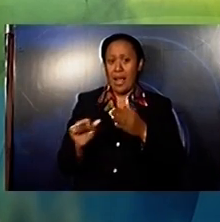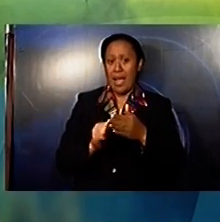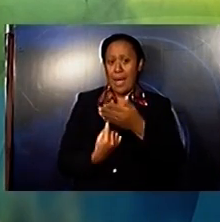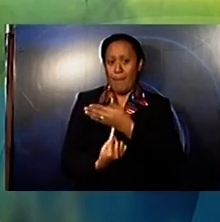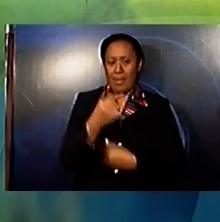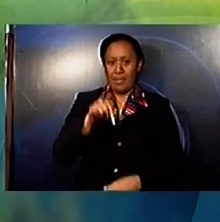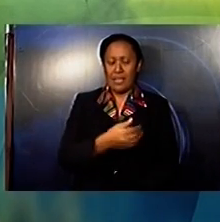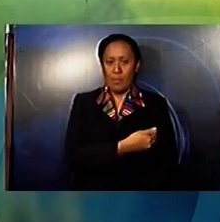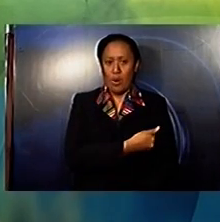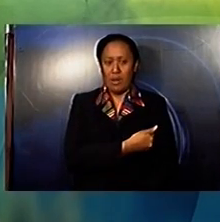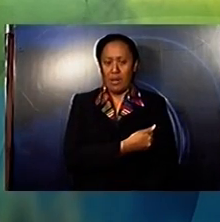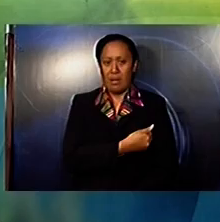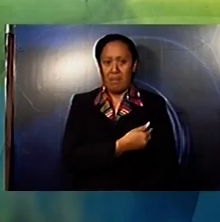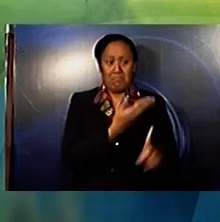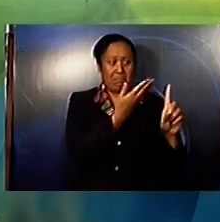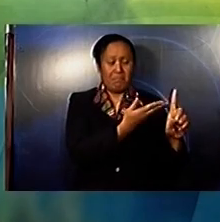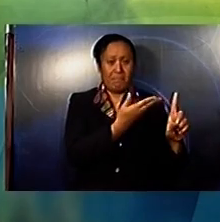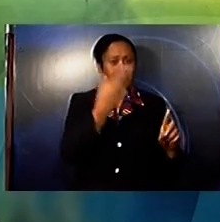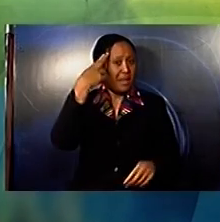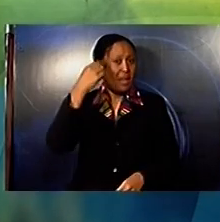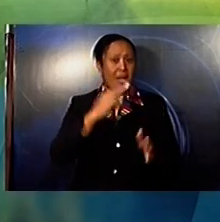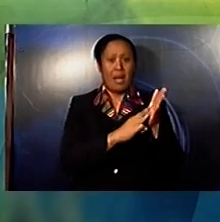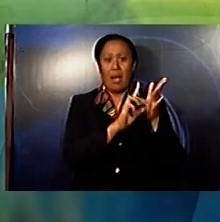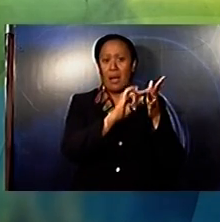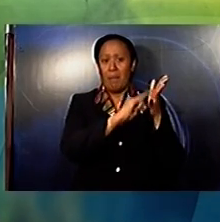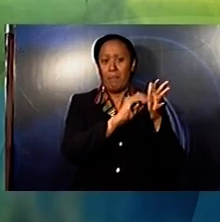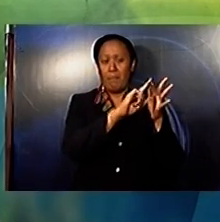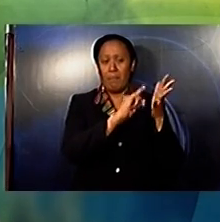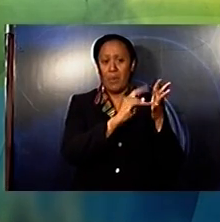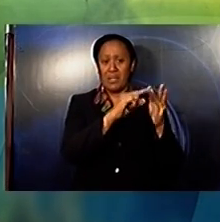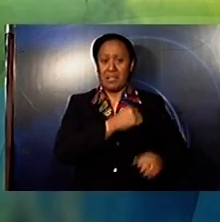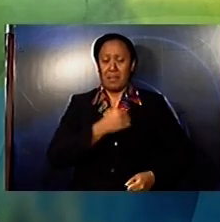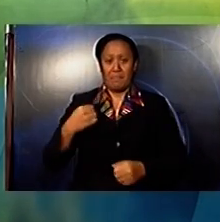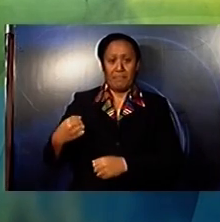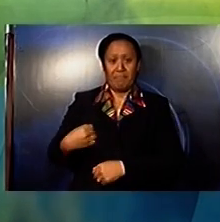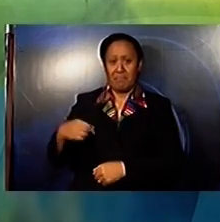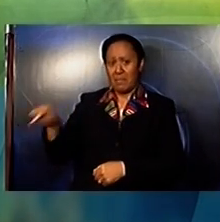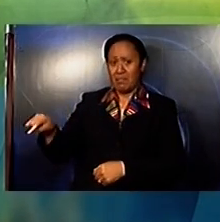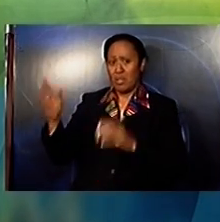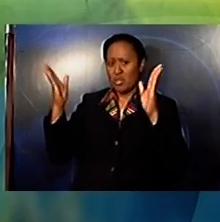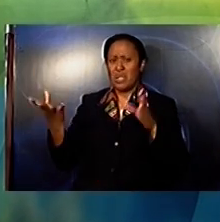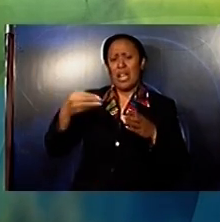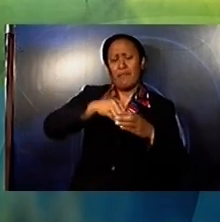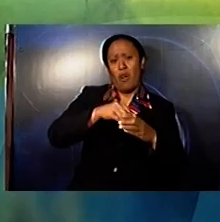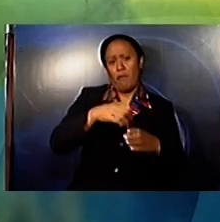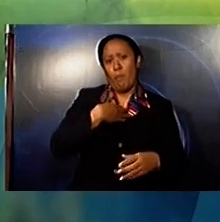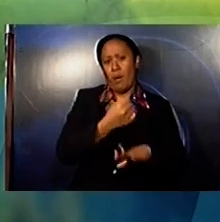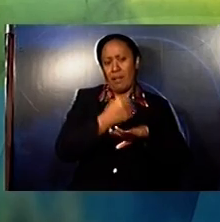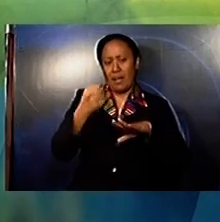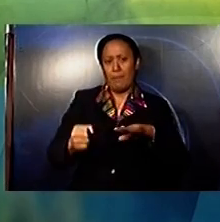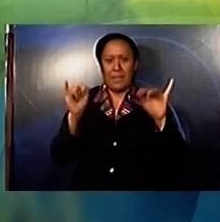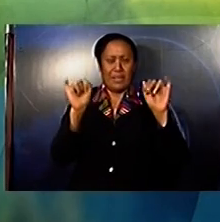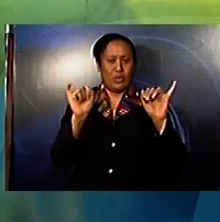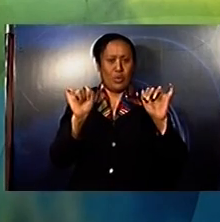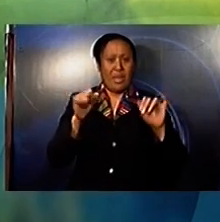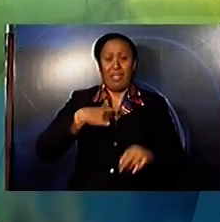to the RFMF Land Force Commander, Col Tikoitoga, political leaning is still very much at play amongst church